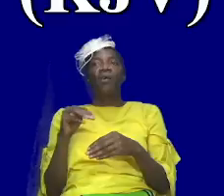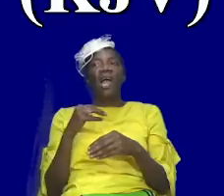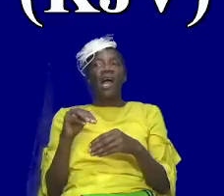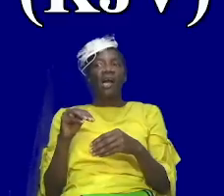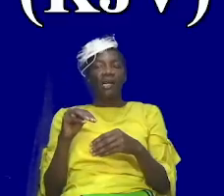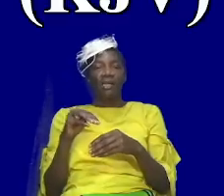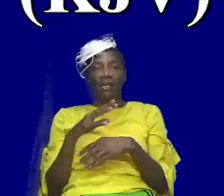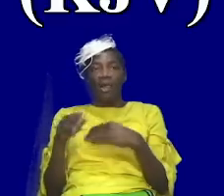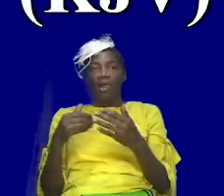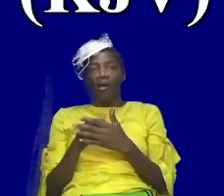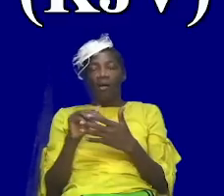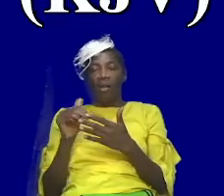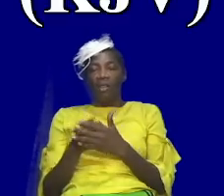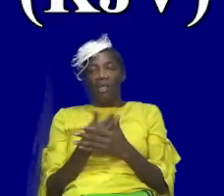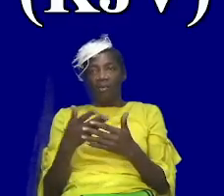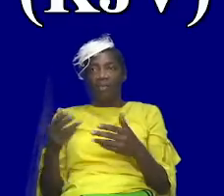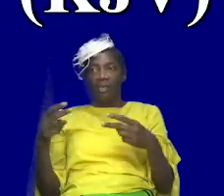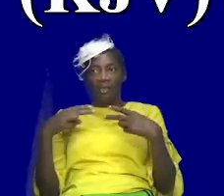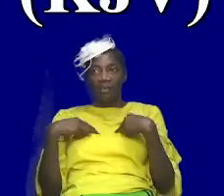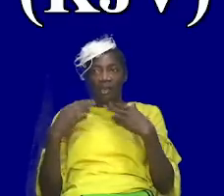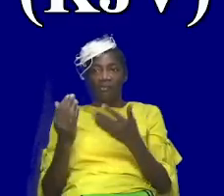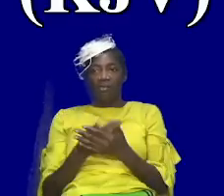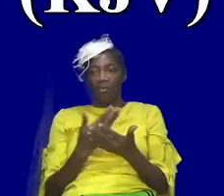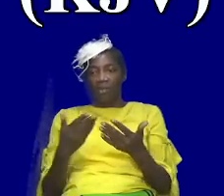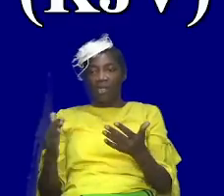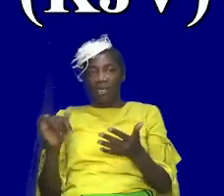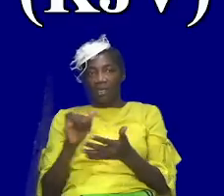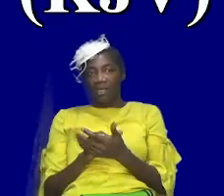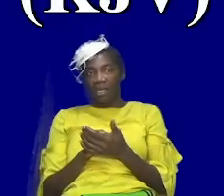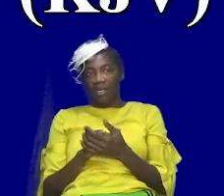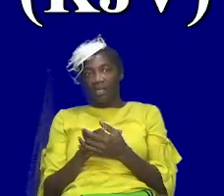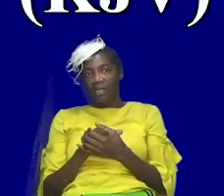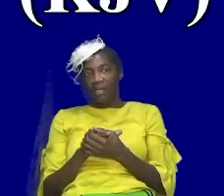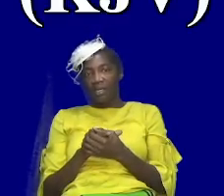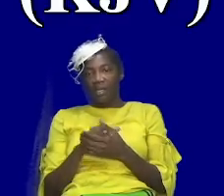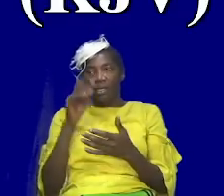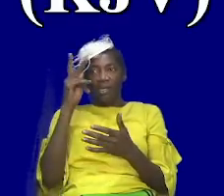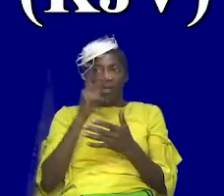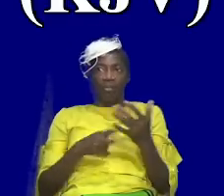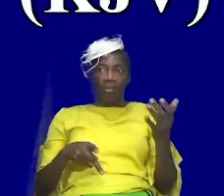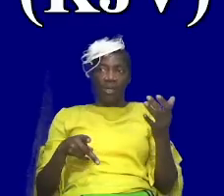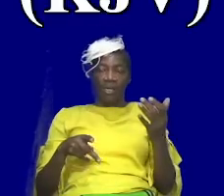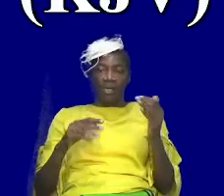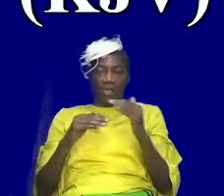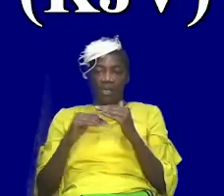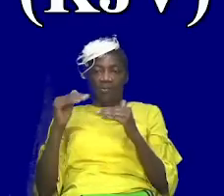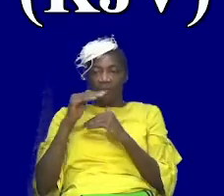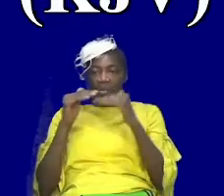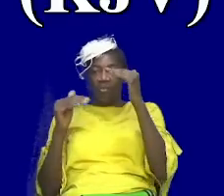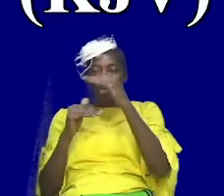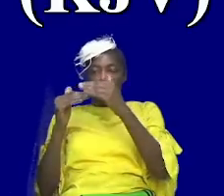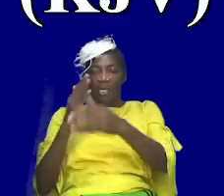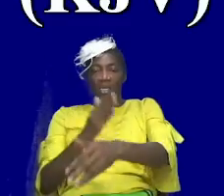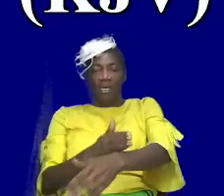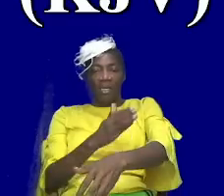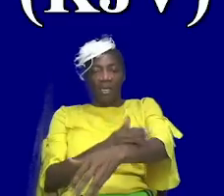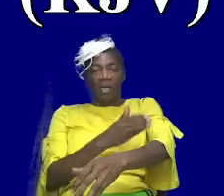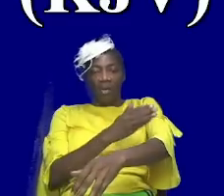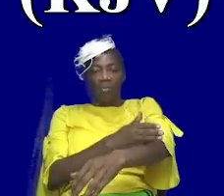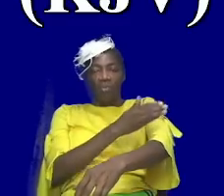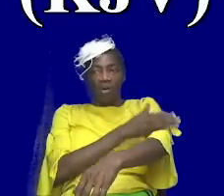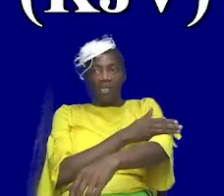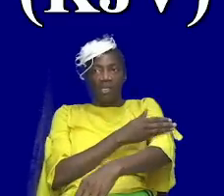All of these things have something that is a part of the building process.